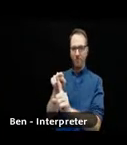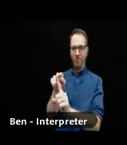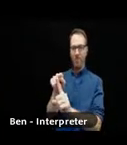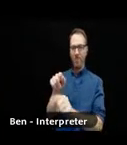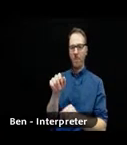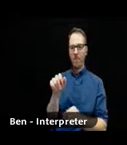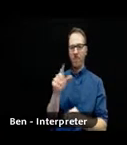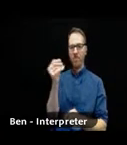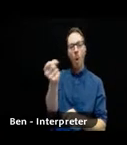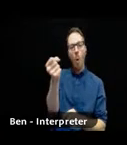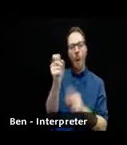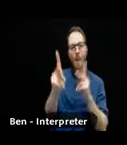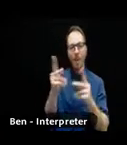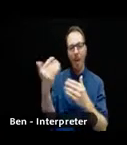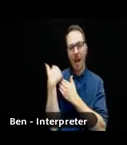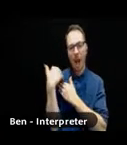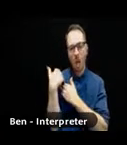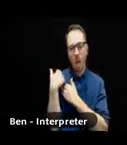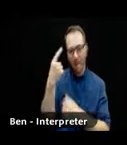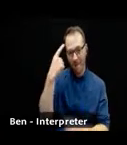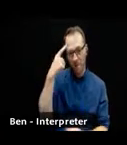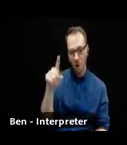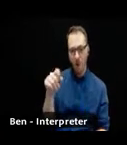and holding folks accountable for